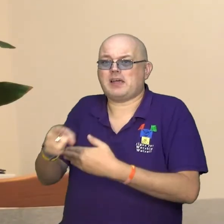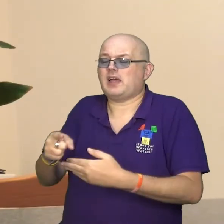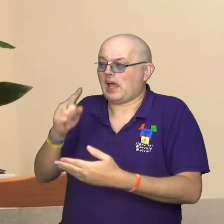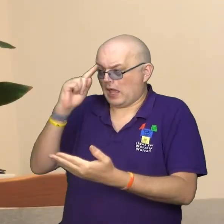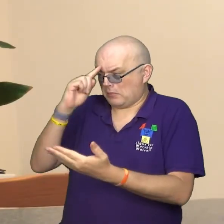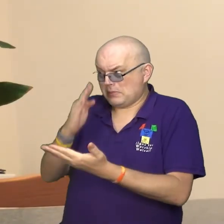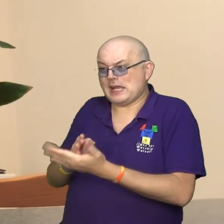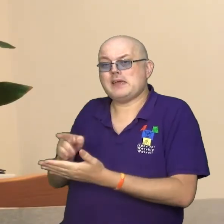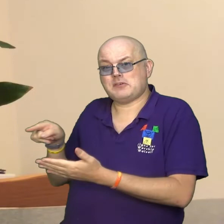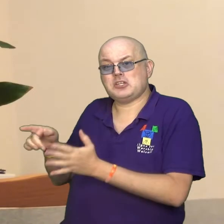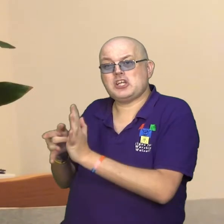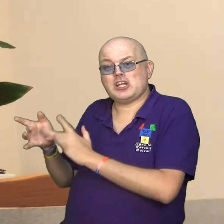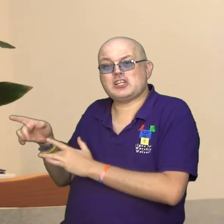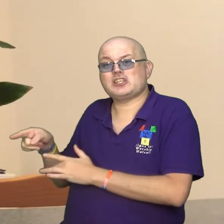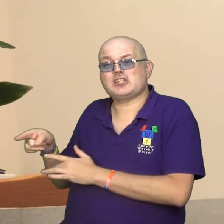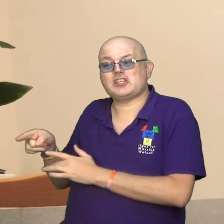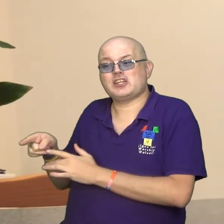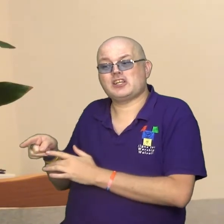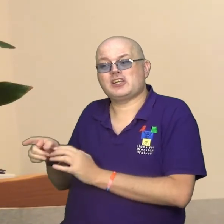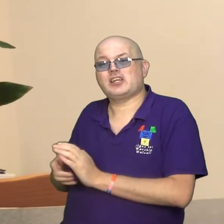did believed in him.